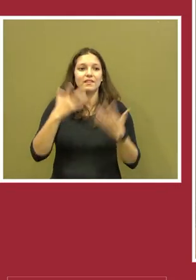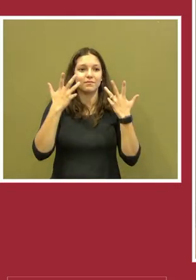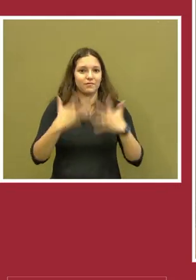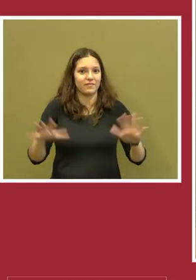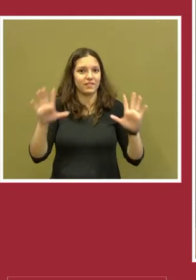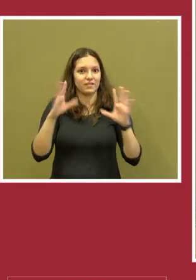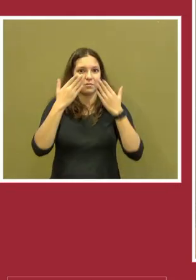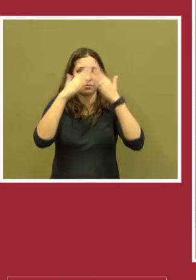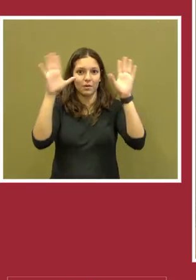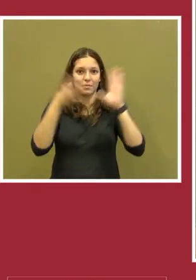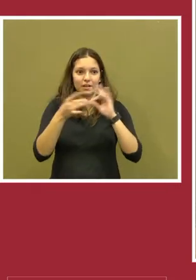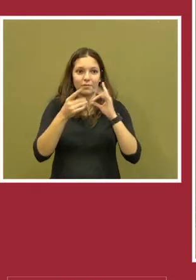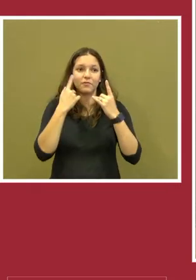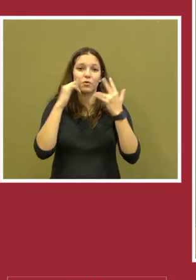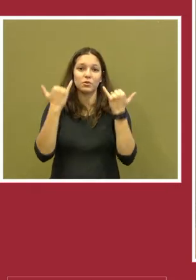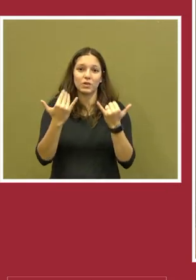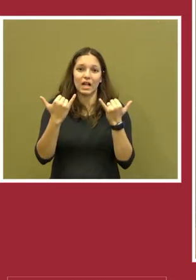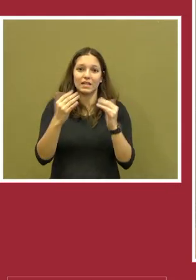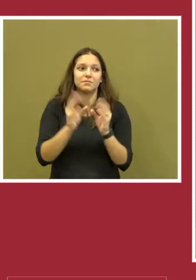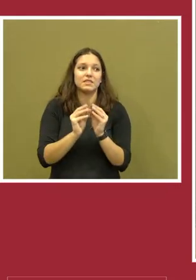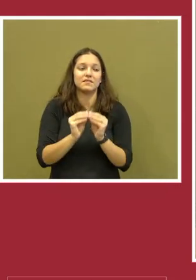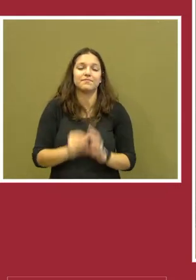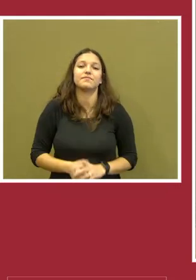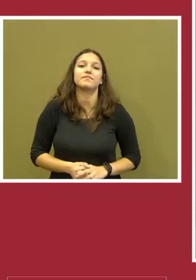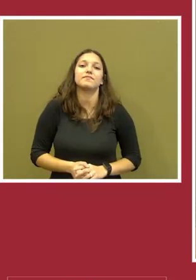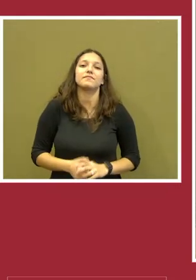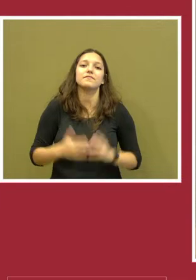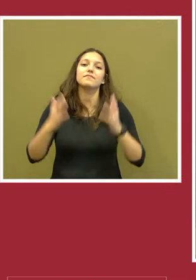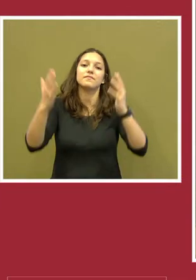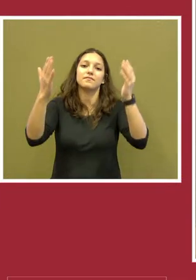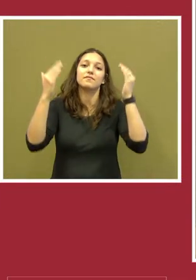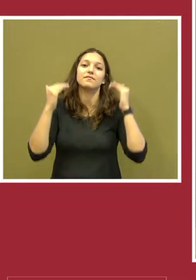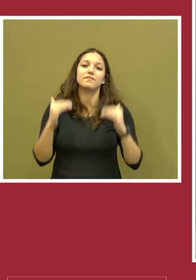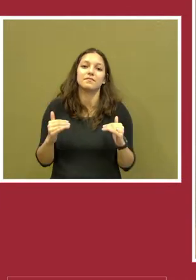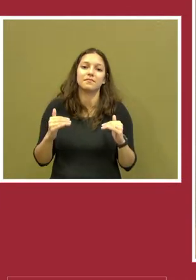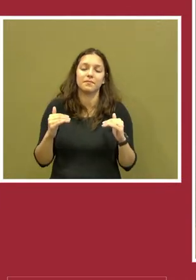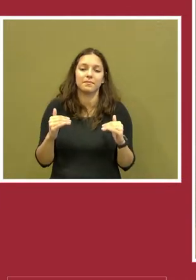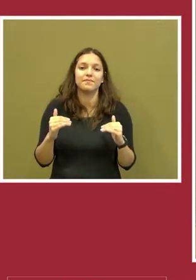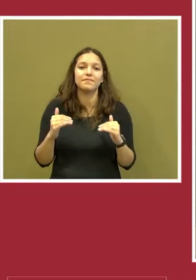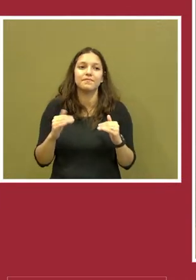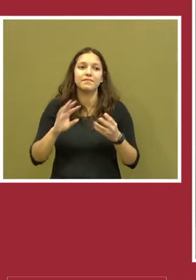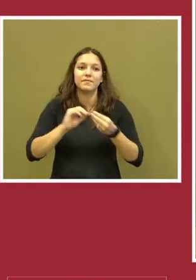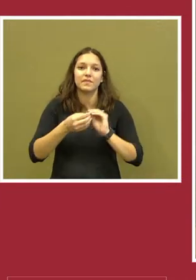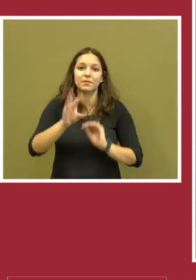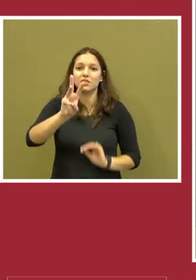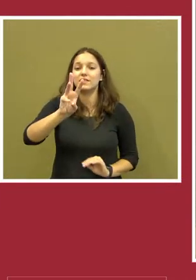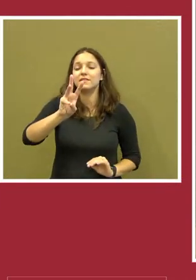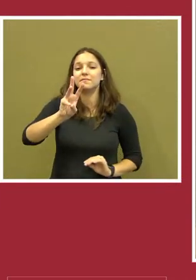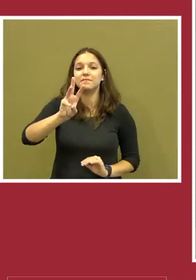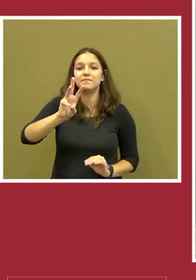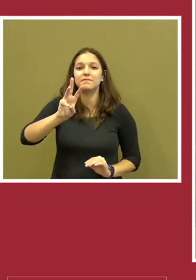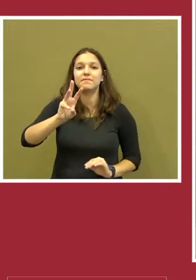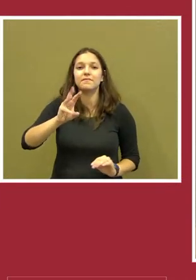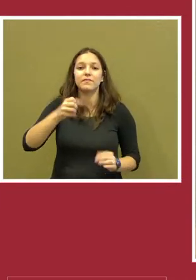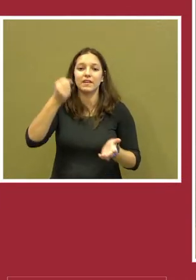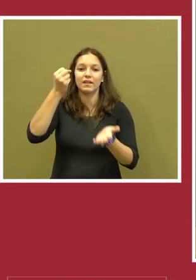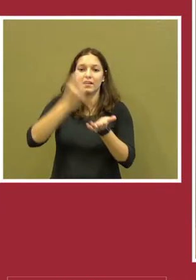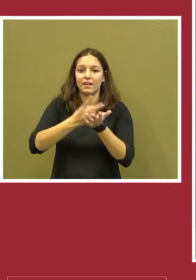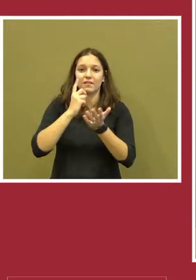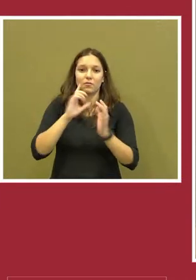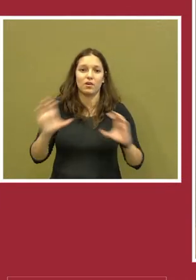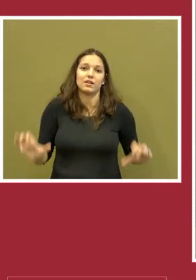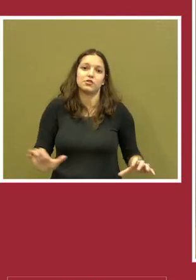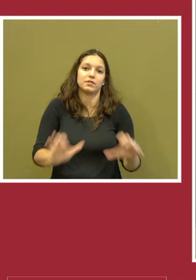concludes public comment for tonight's meeting. We will now move into number 6, our consent for action.